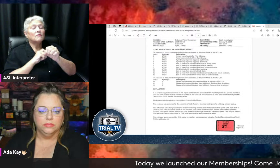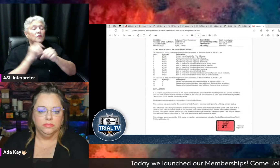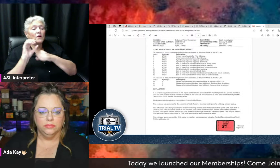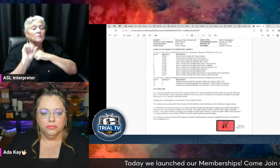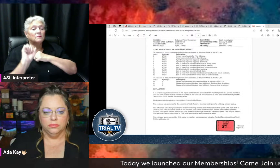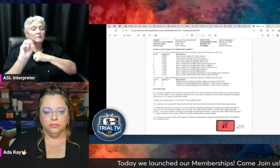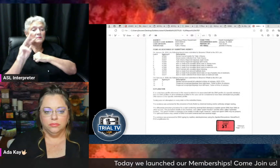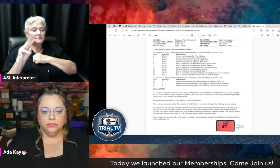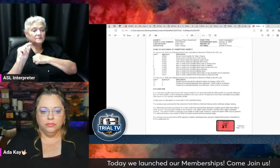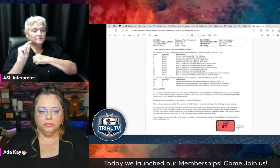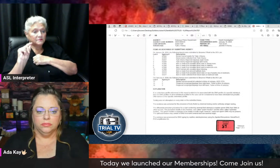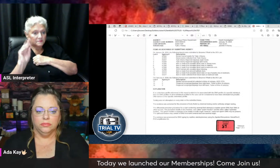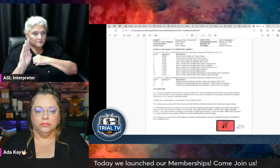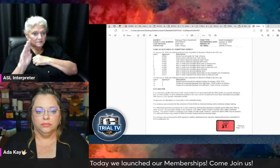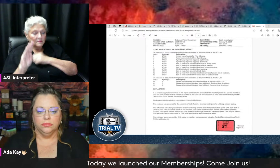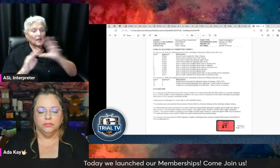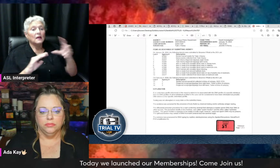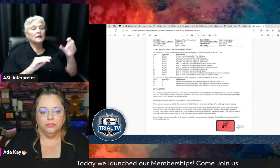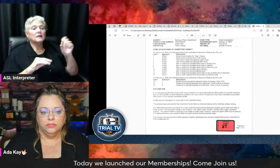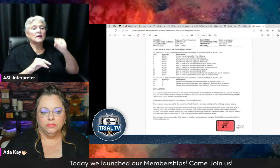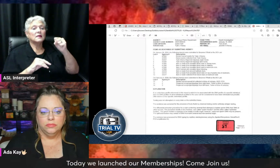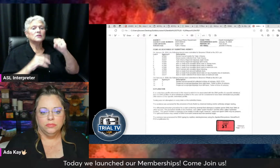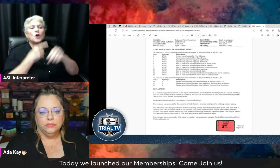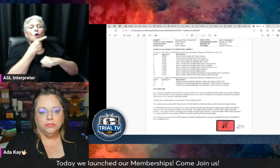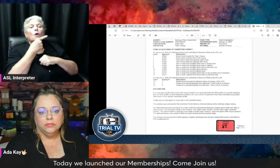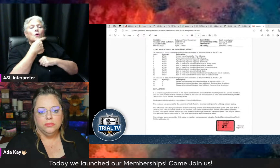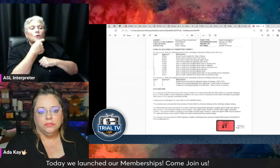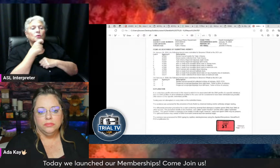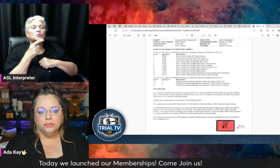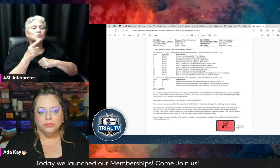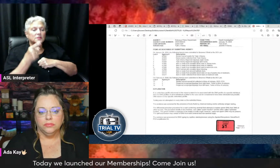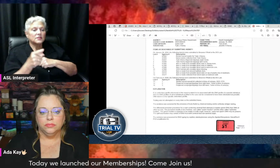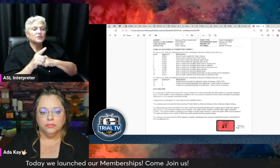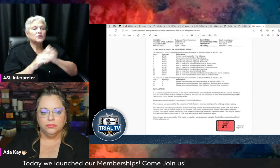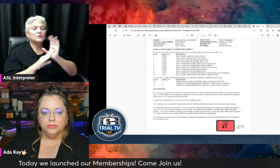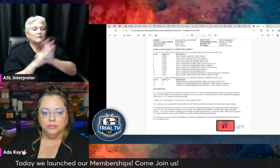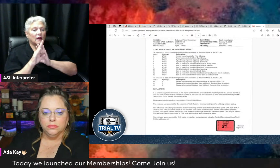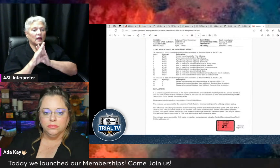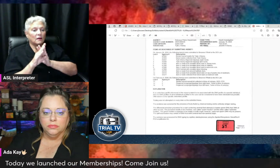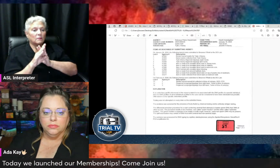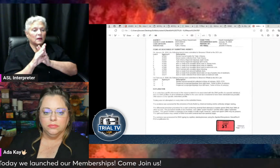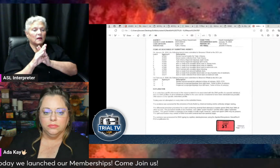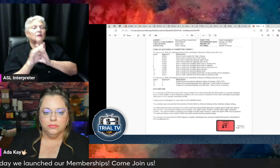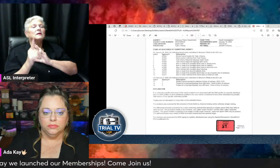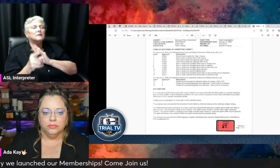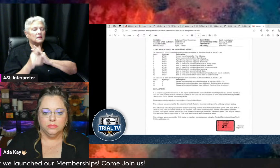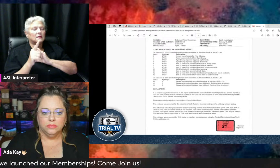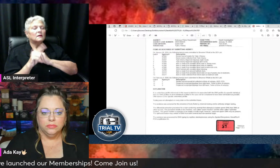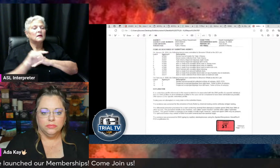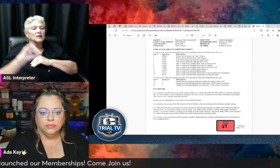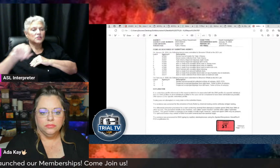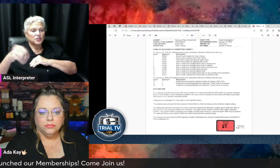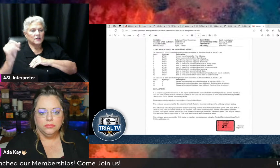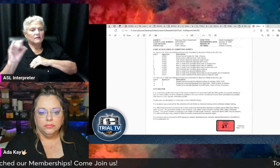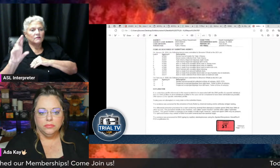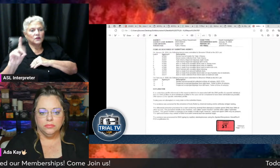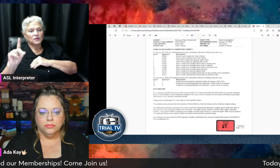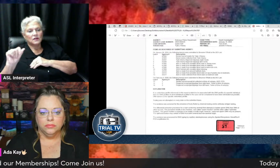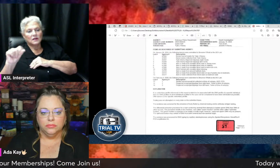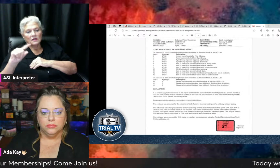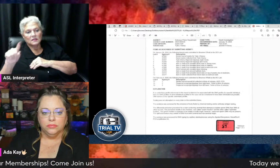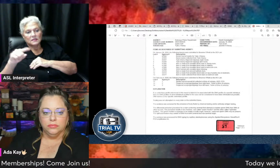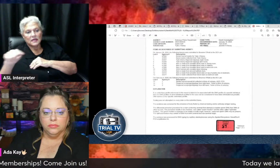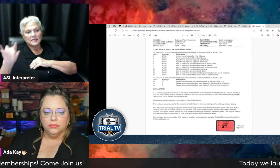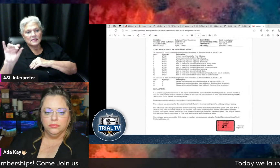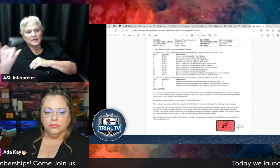whose DNA profile were you able to develop from the swab? The DNA profile developed matched the known of Jennifer Dazey.